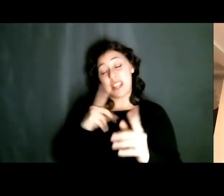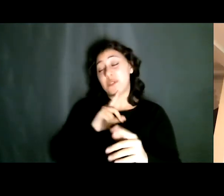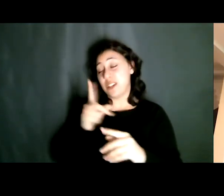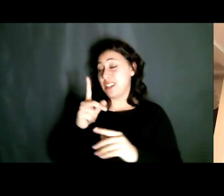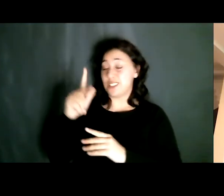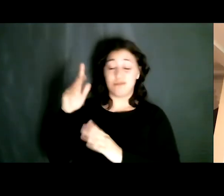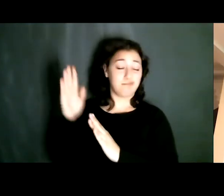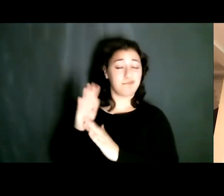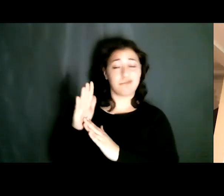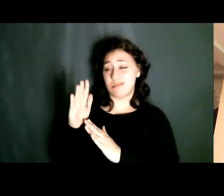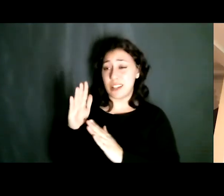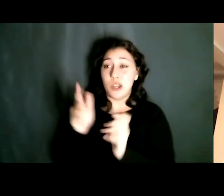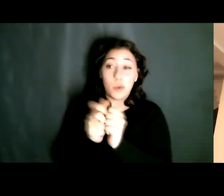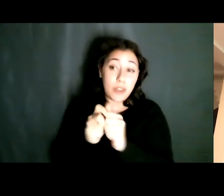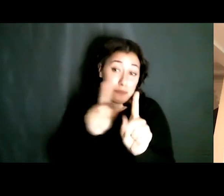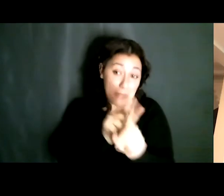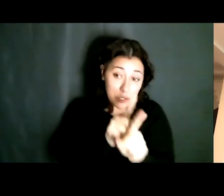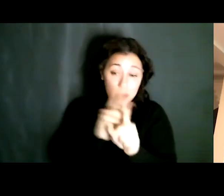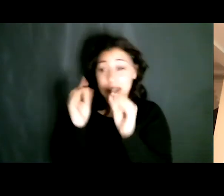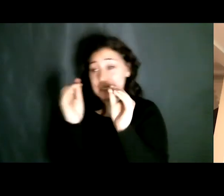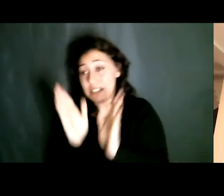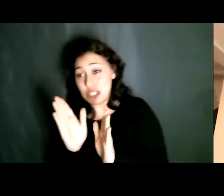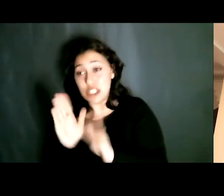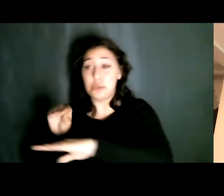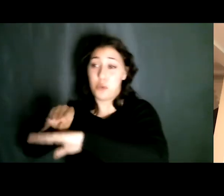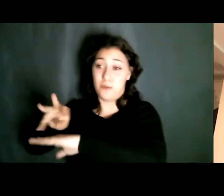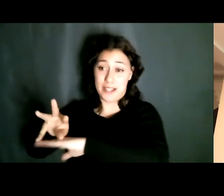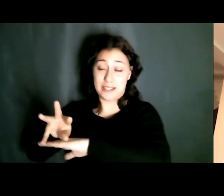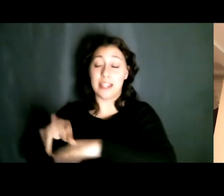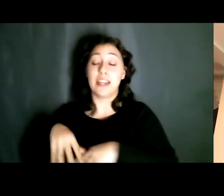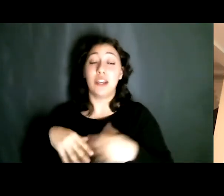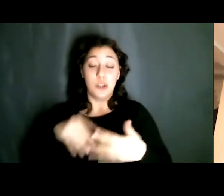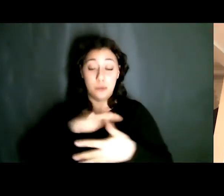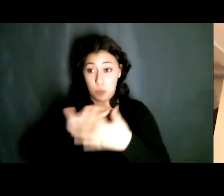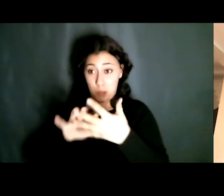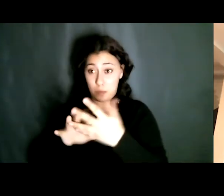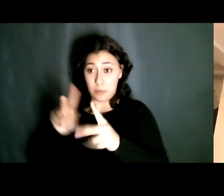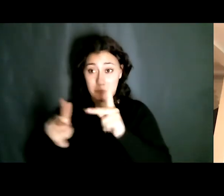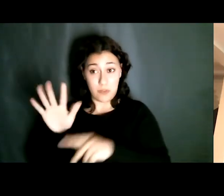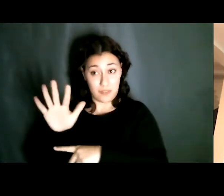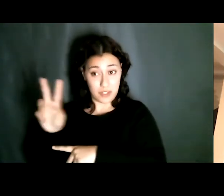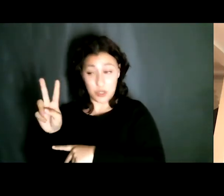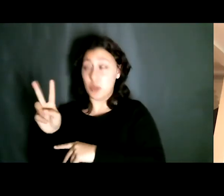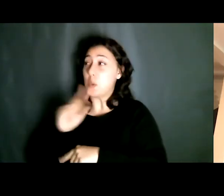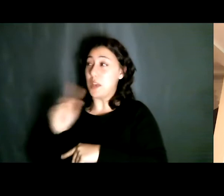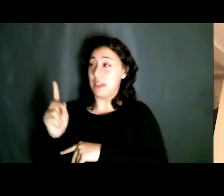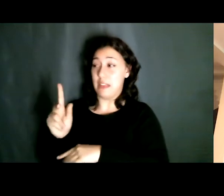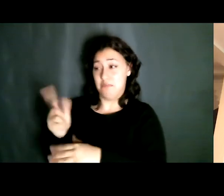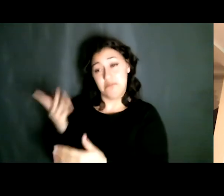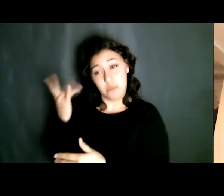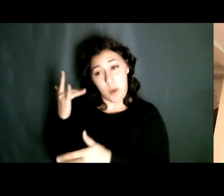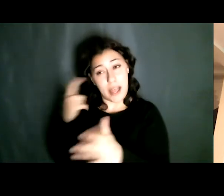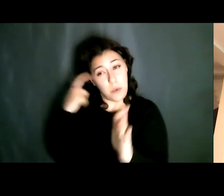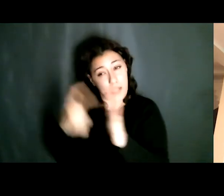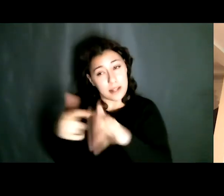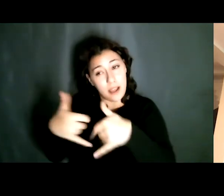that are here this evening have been cited for inspiring actions during the pandemic, such as their creativity in